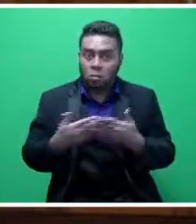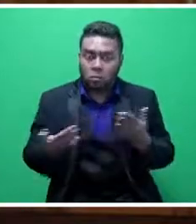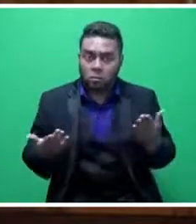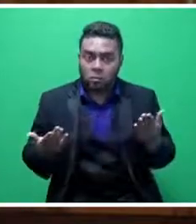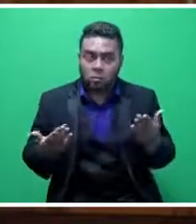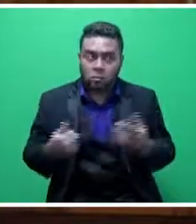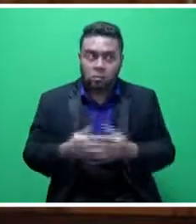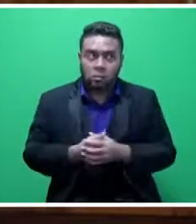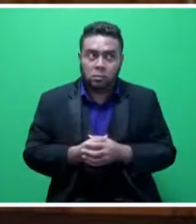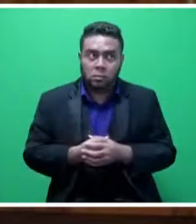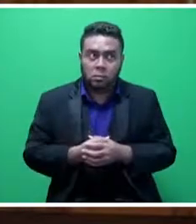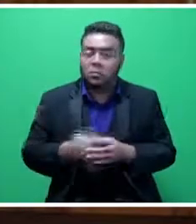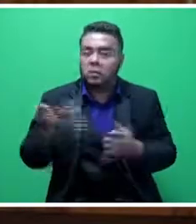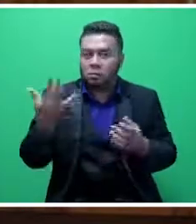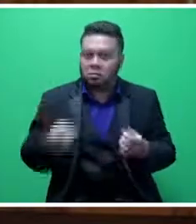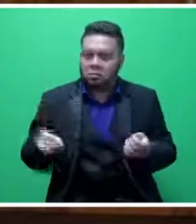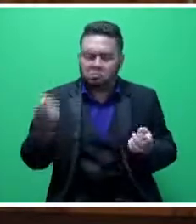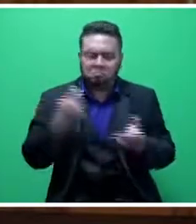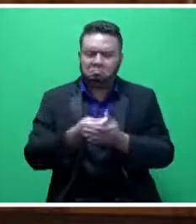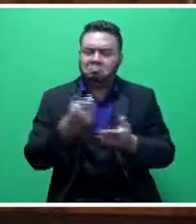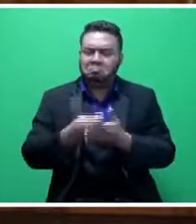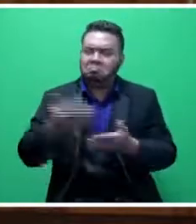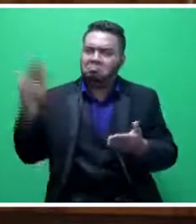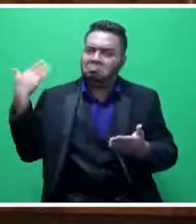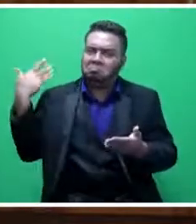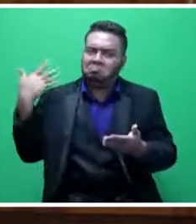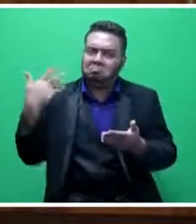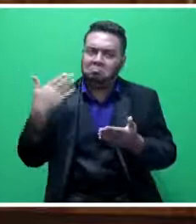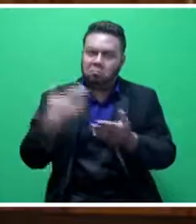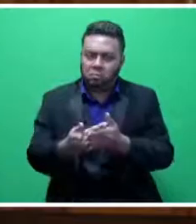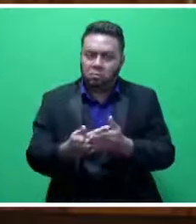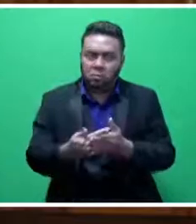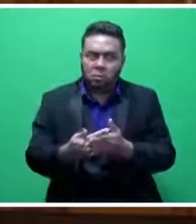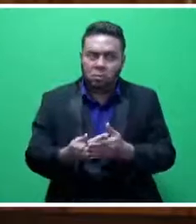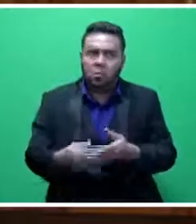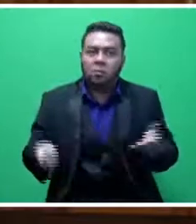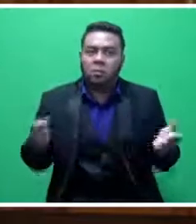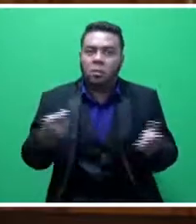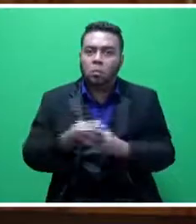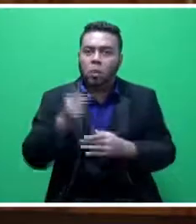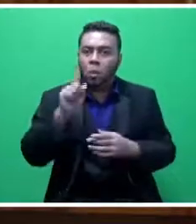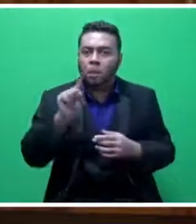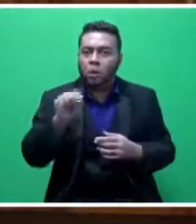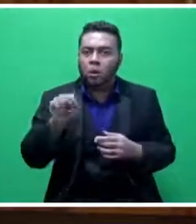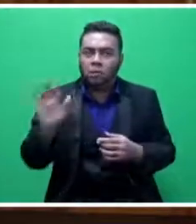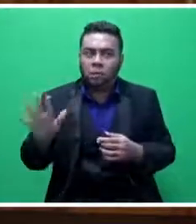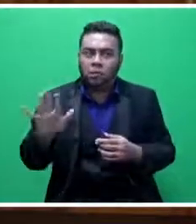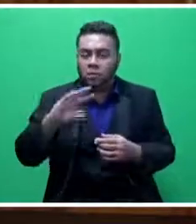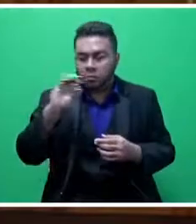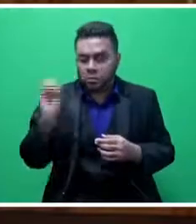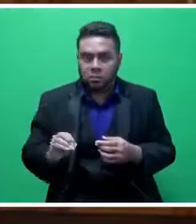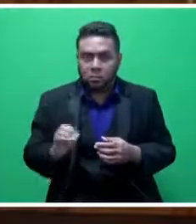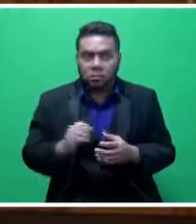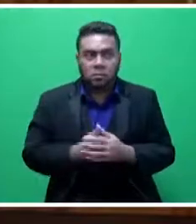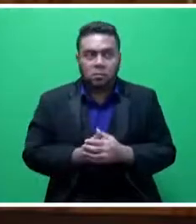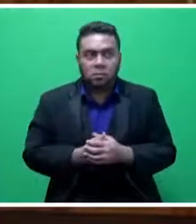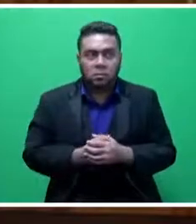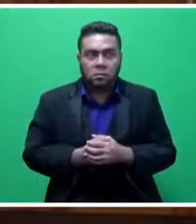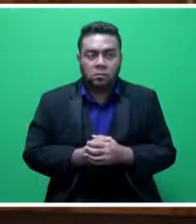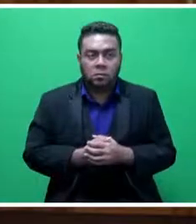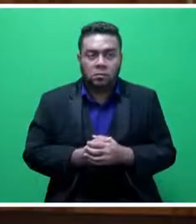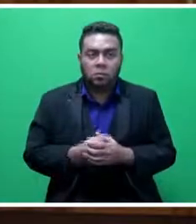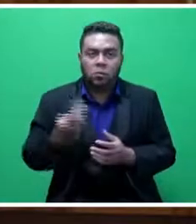that they've been paying for all these years since the Telecommunications Authority of Fiji, they pay 1.5% of their gross turnover to the